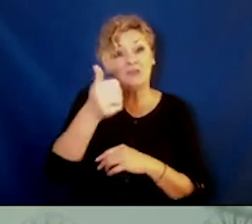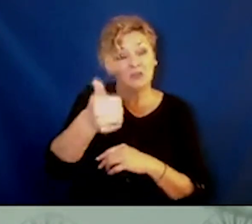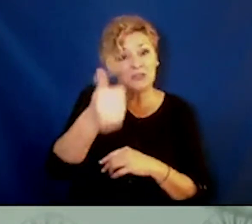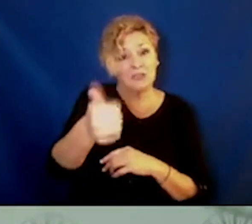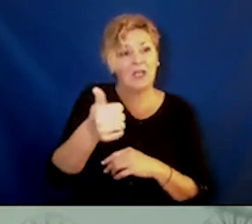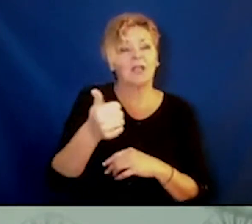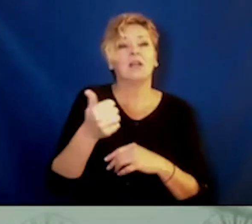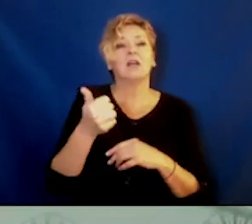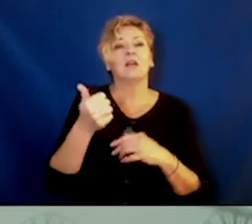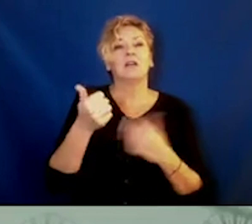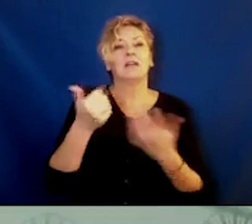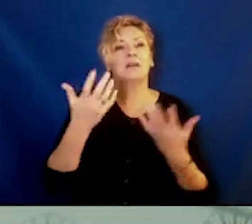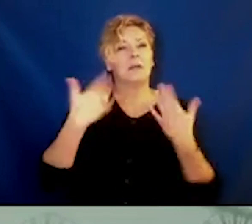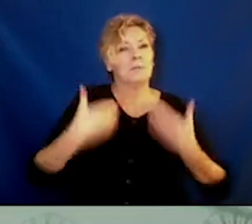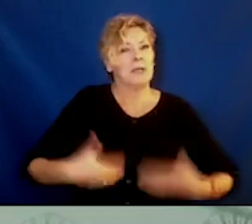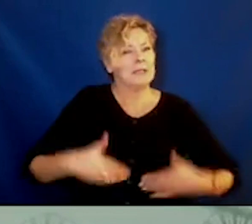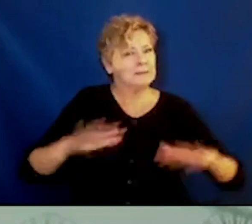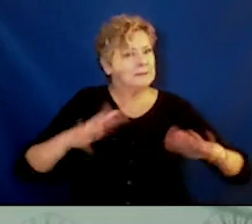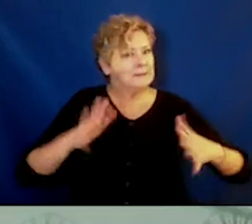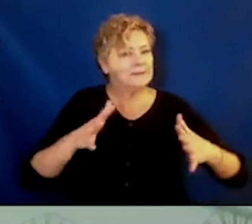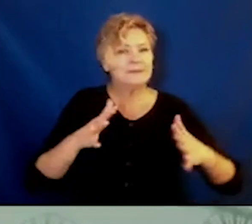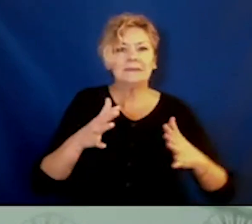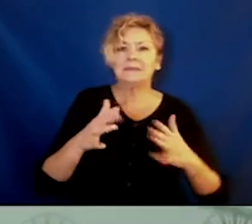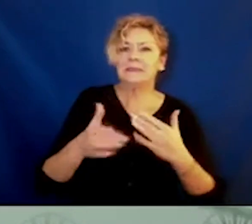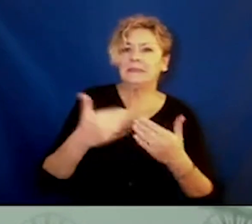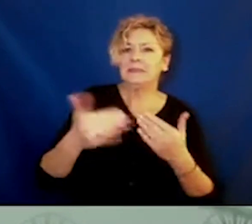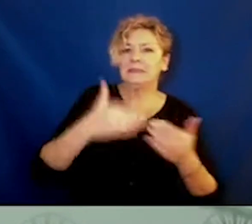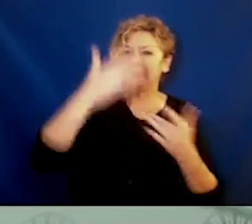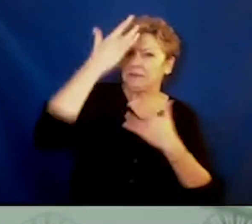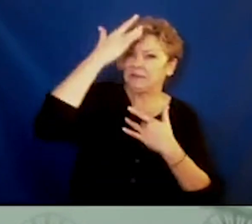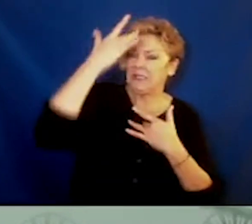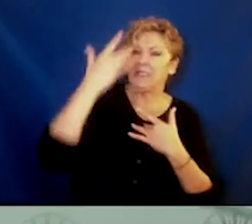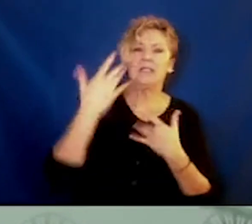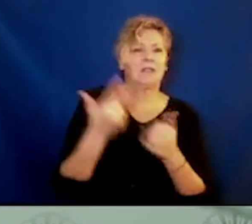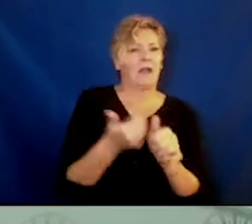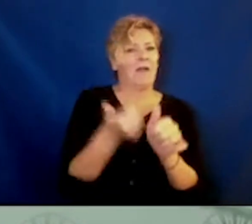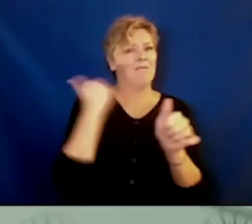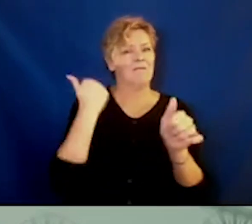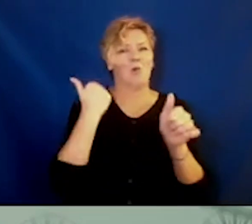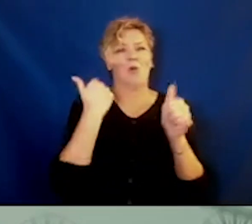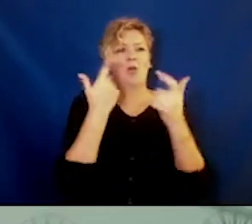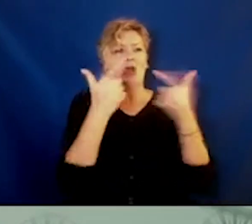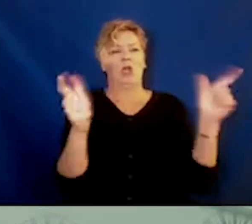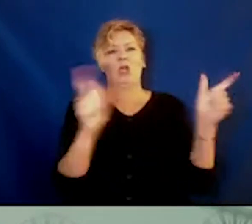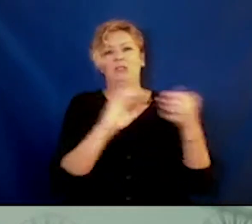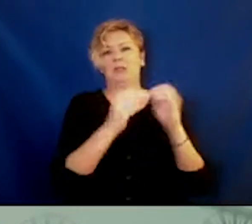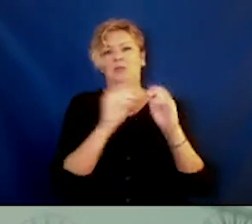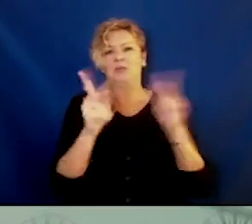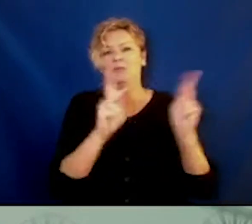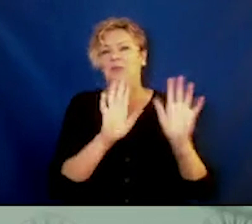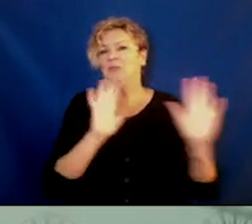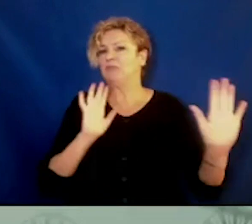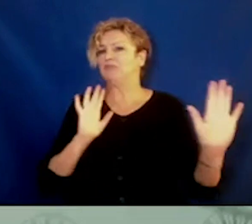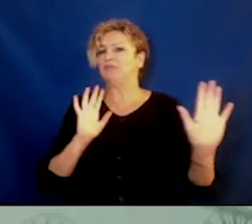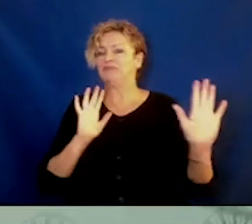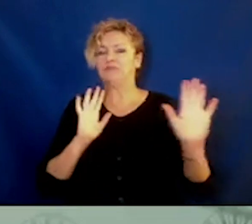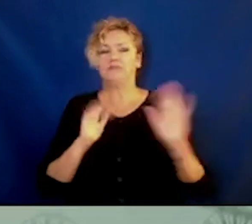basics all the time. This includes washing hands, using a mask when you can't keep a safe distance from others,